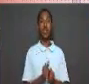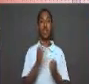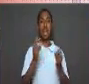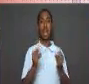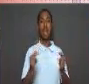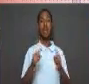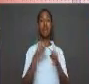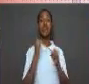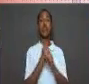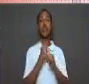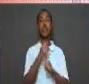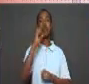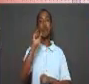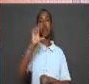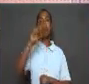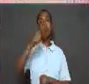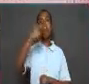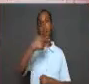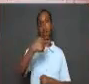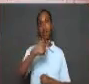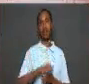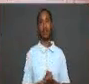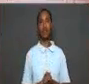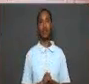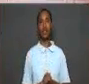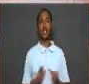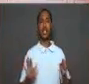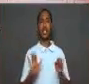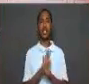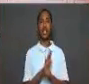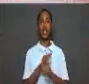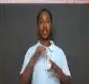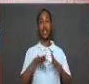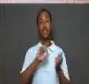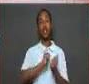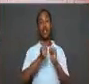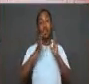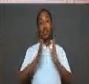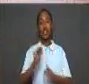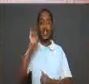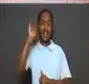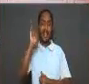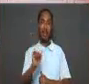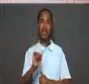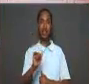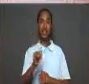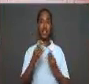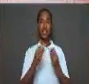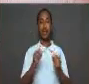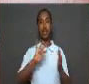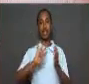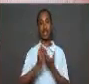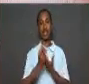to form slag. The charge in the converter remains in the molten